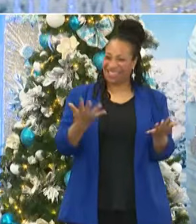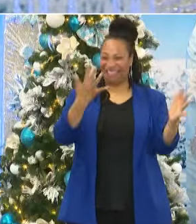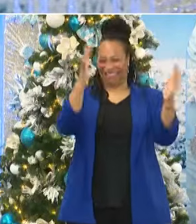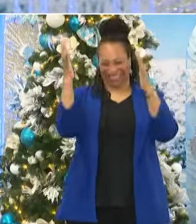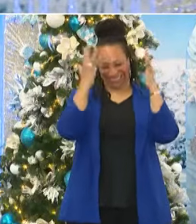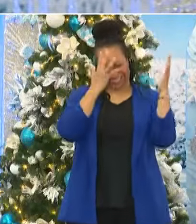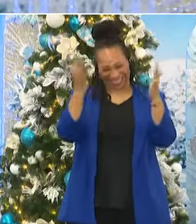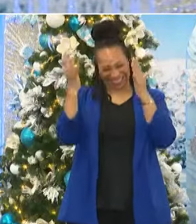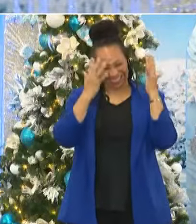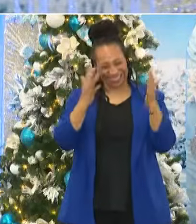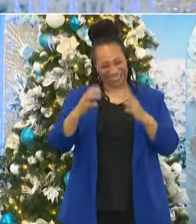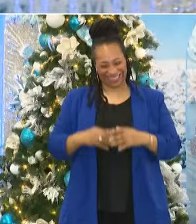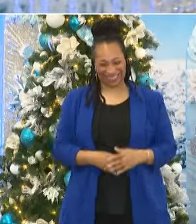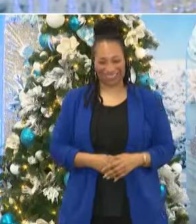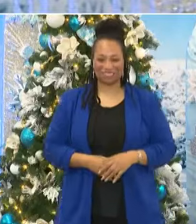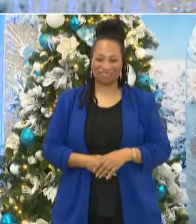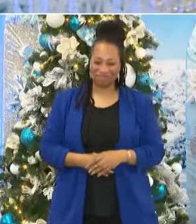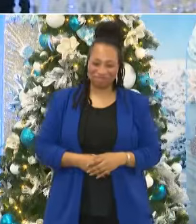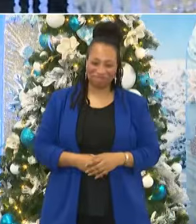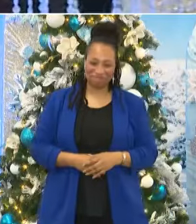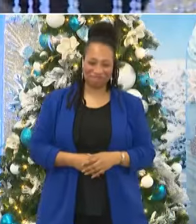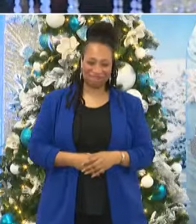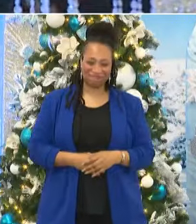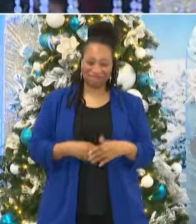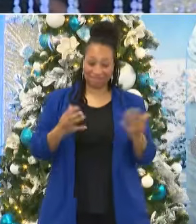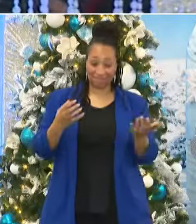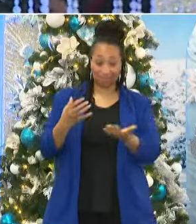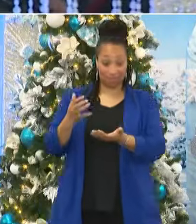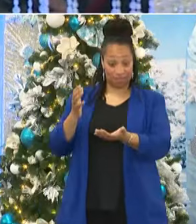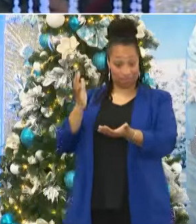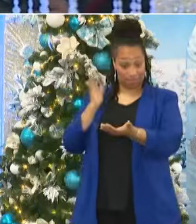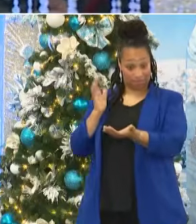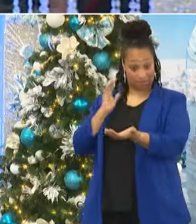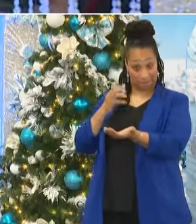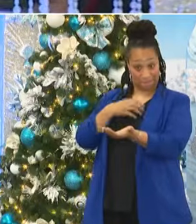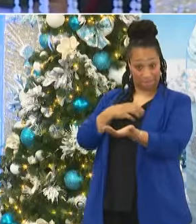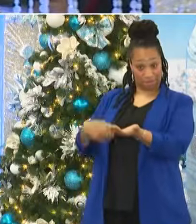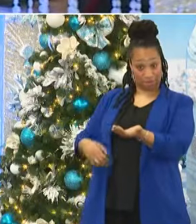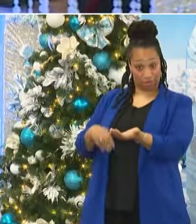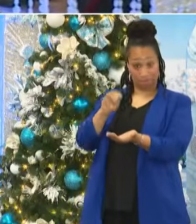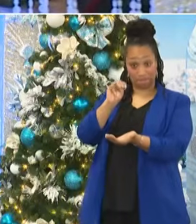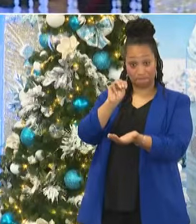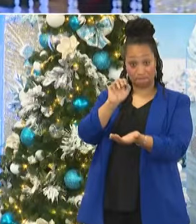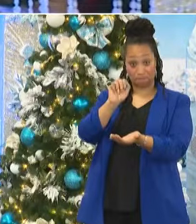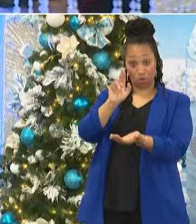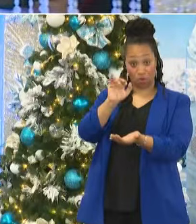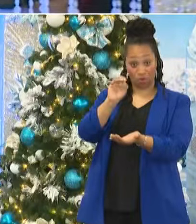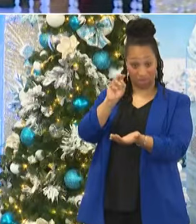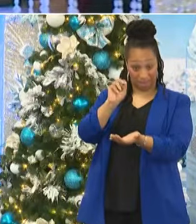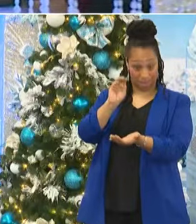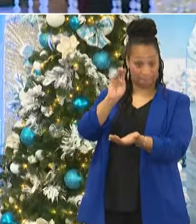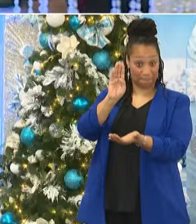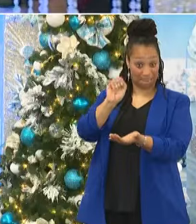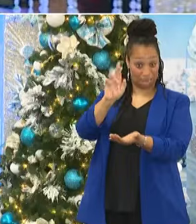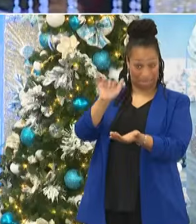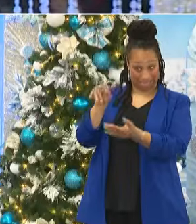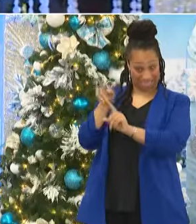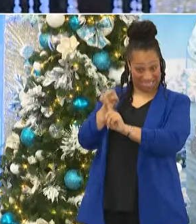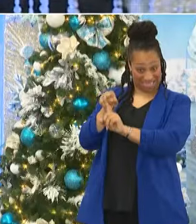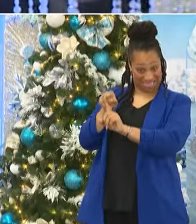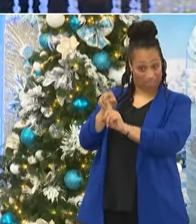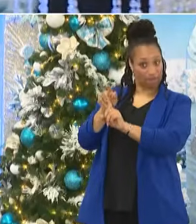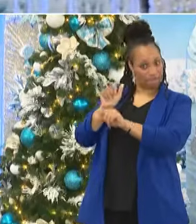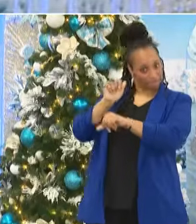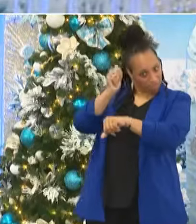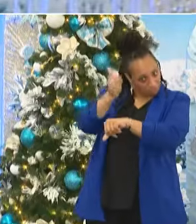It was Mayor Marion Barry who created the Office on Aging, and it was